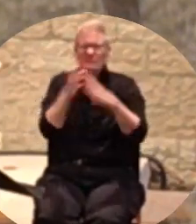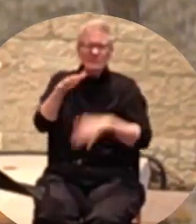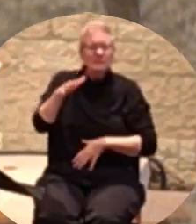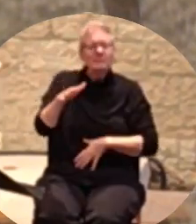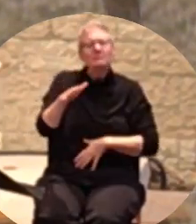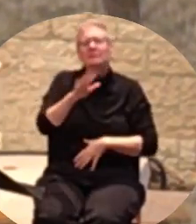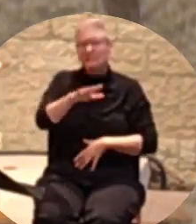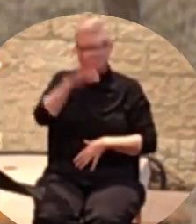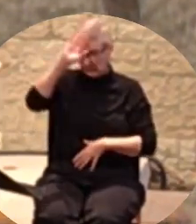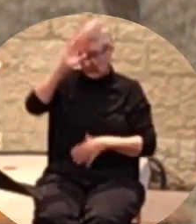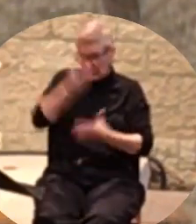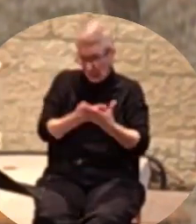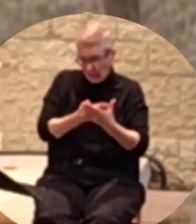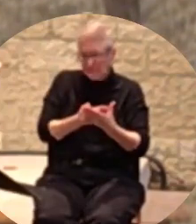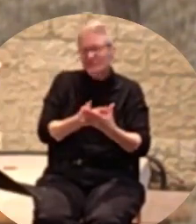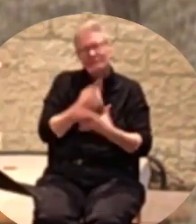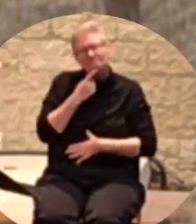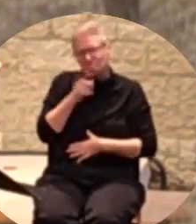And